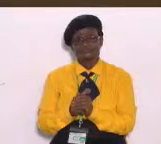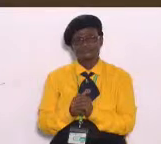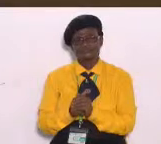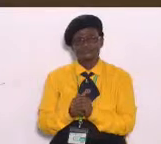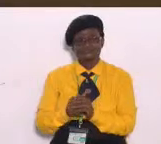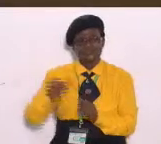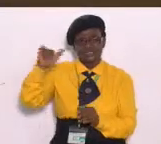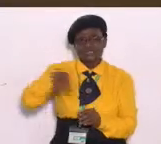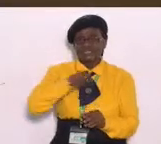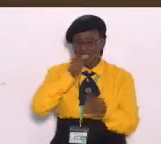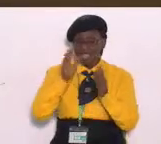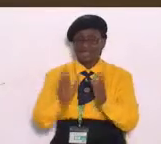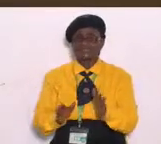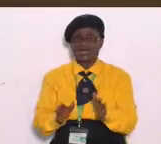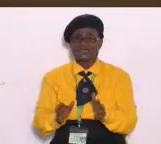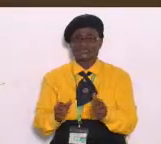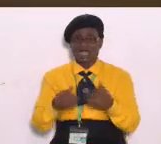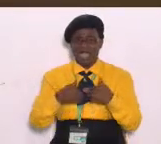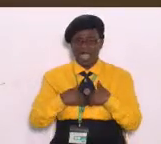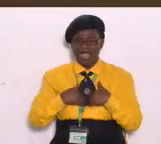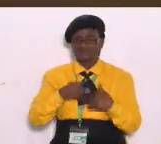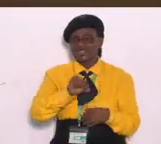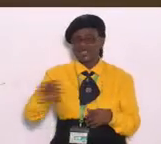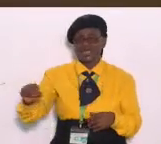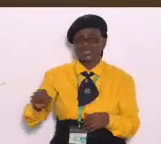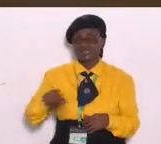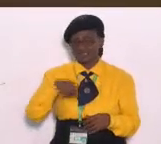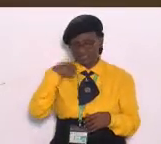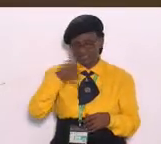The elders have a say,